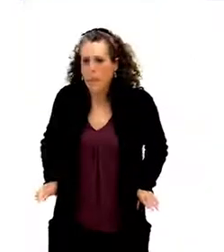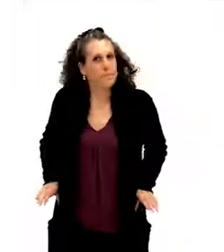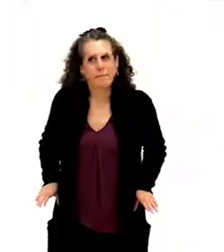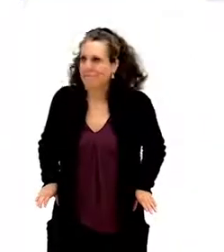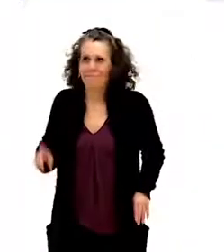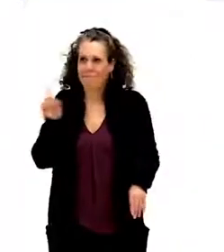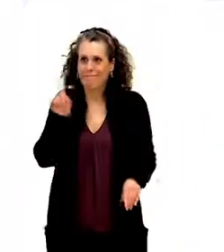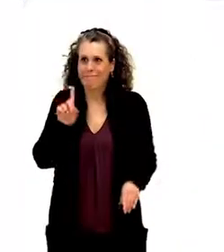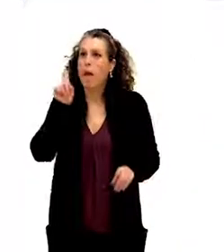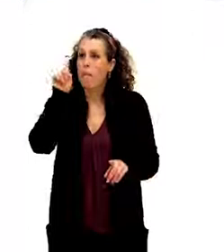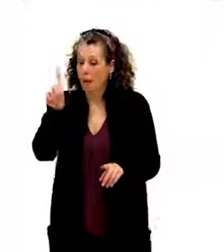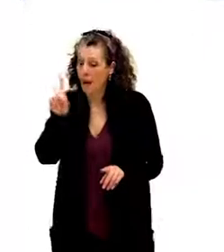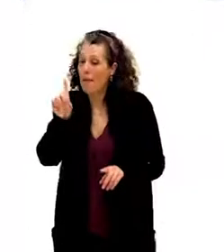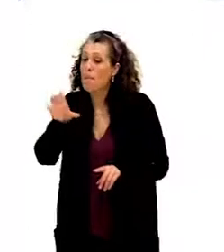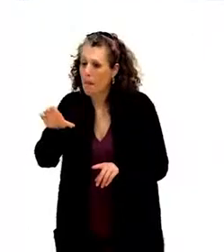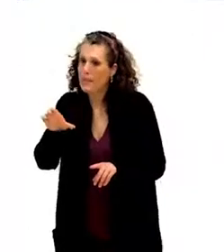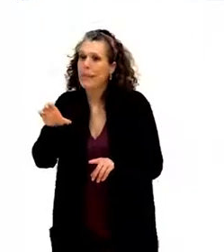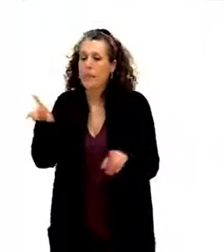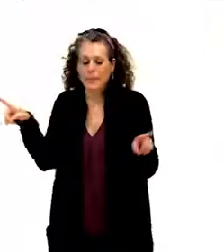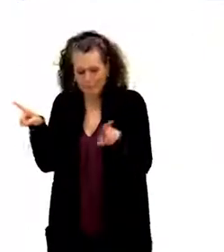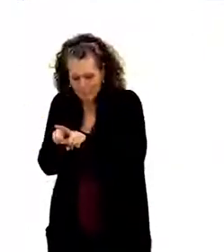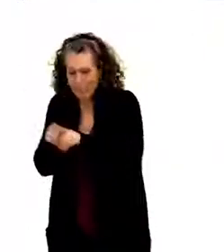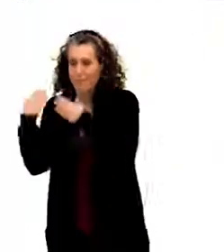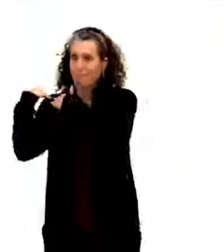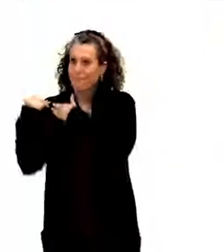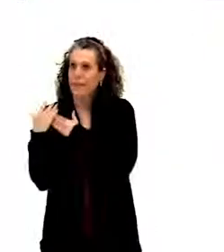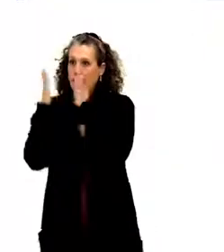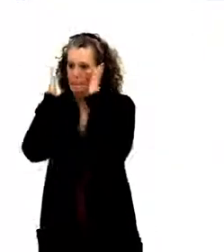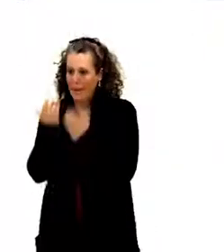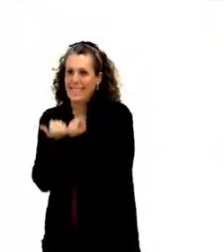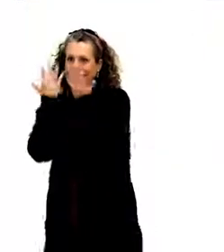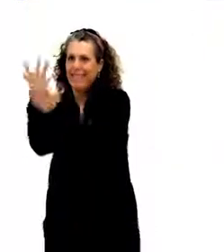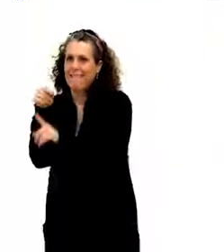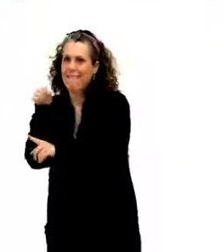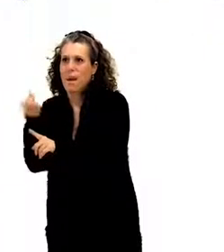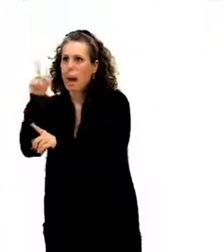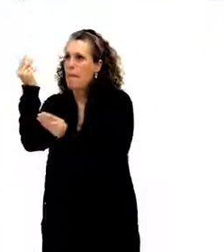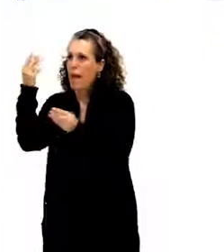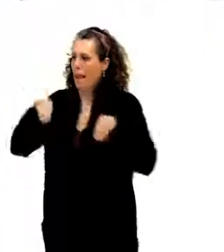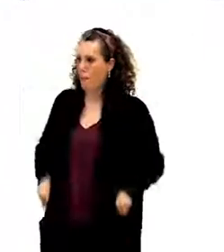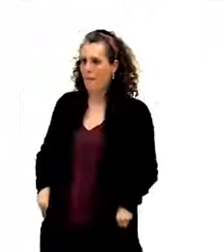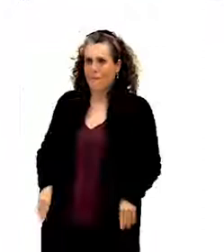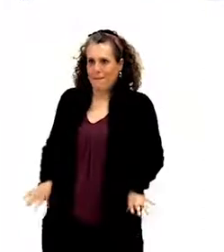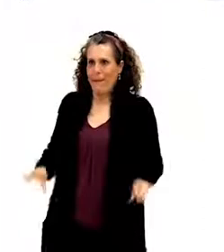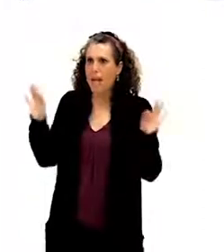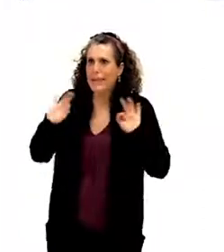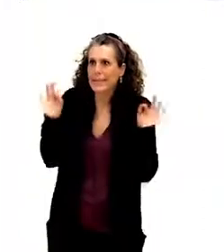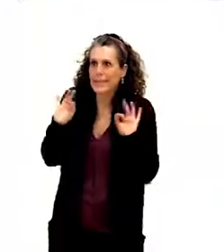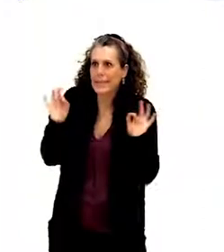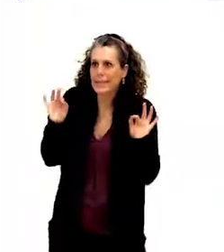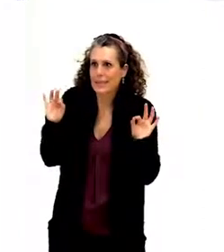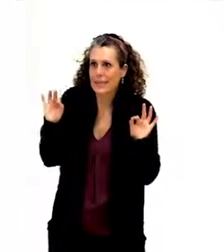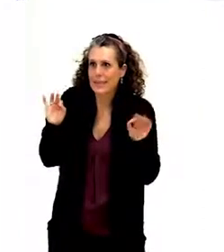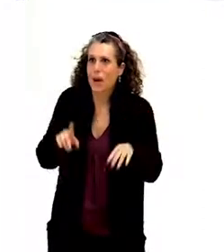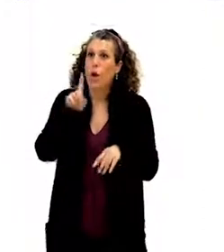obligation on the part of the member state to provide these services. Who said that? 106